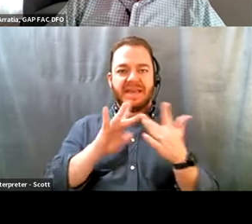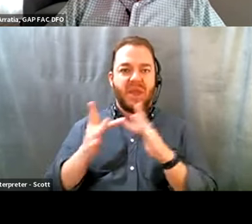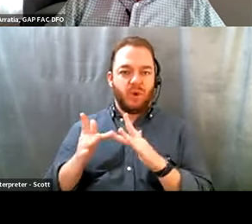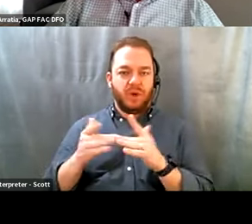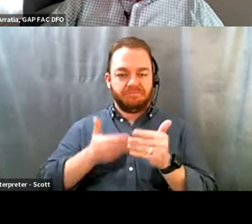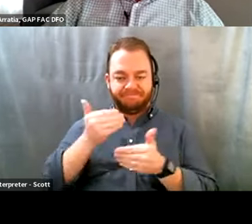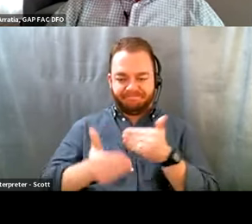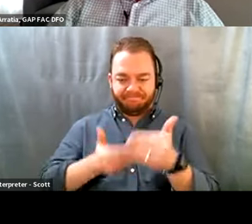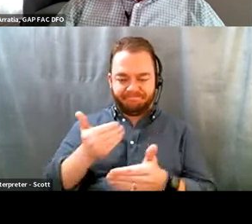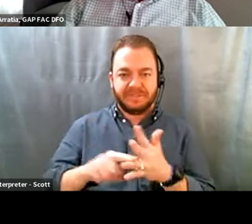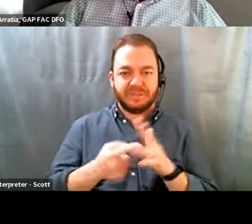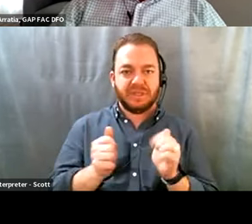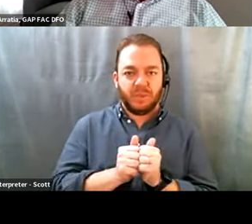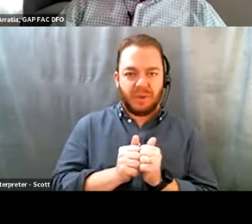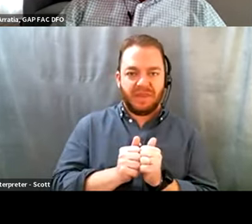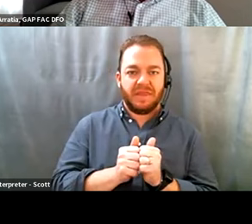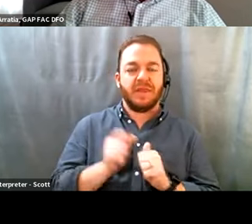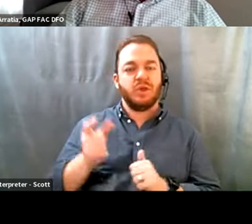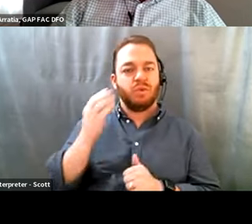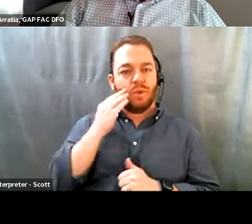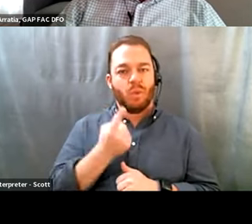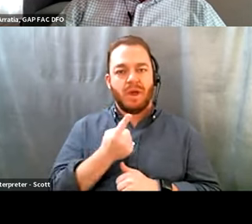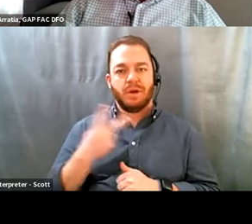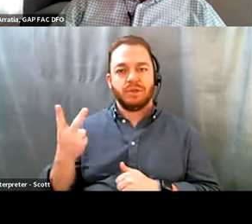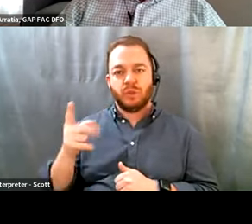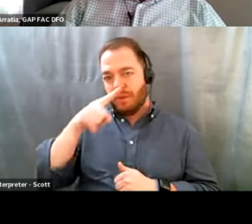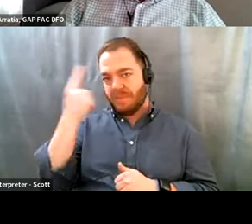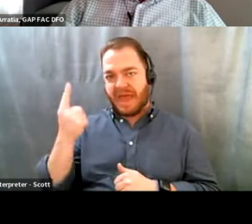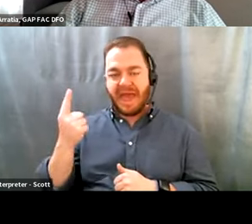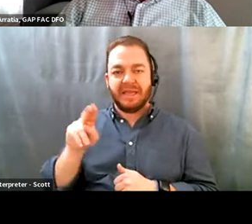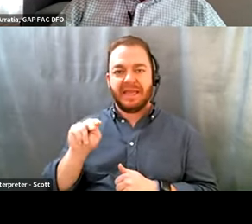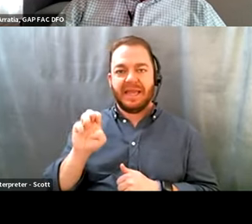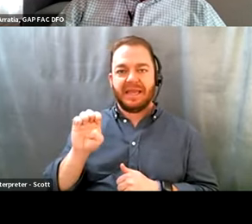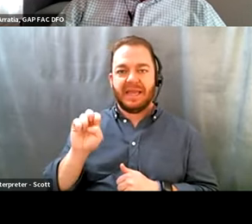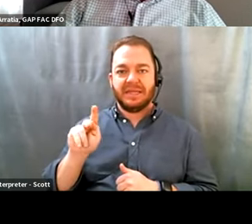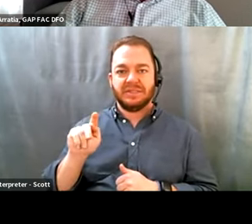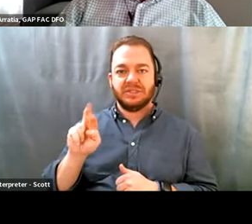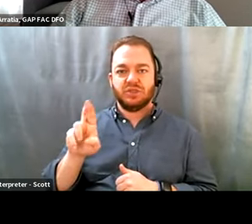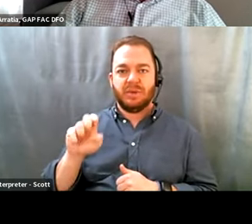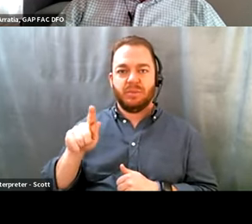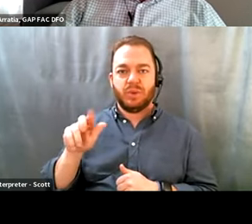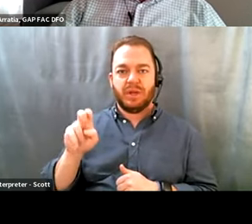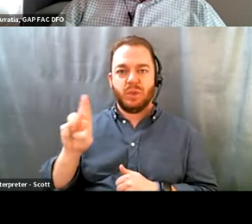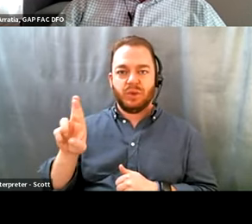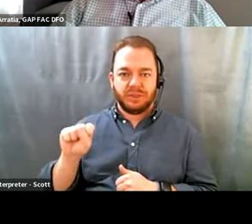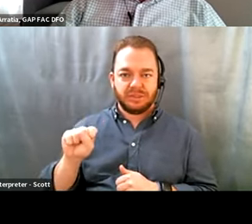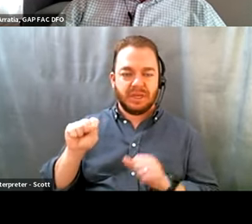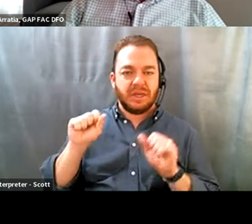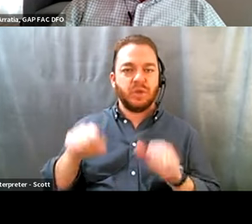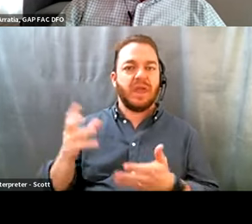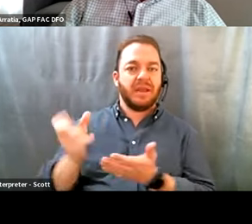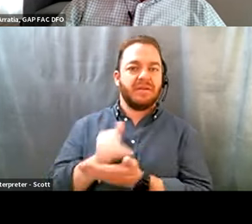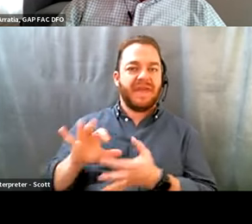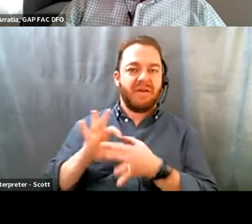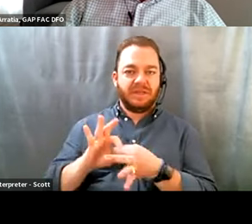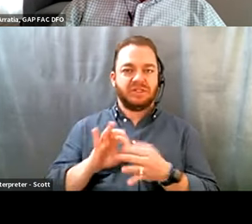step. You start with, one or two Black entrepreneurs, and you can leverage that relationship to meet